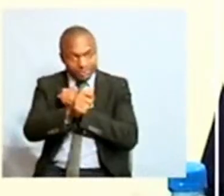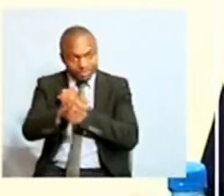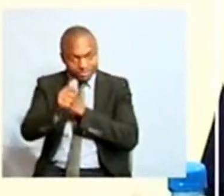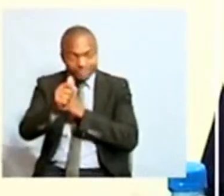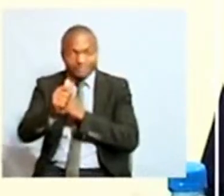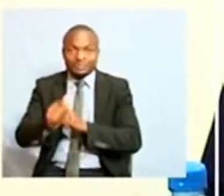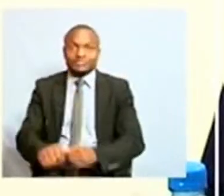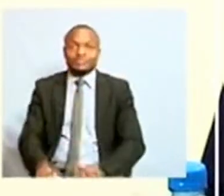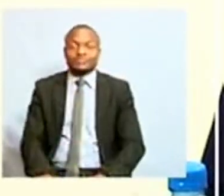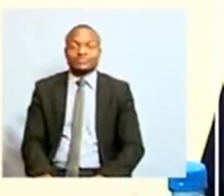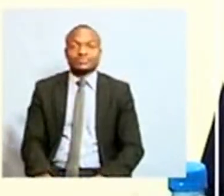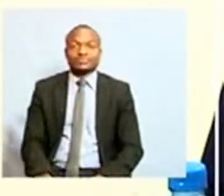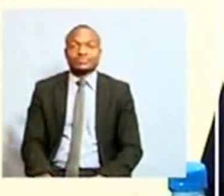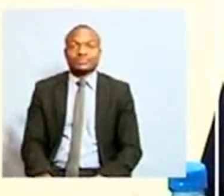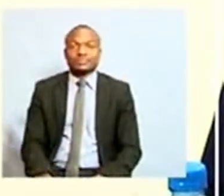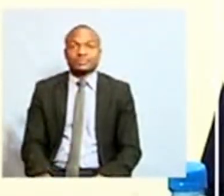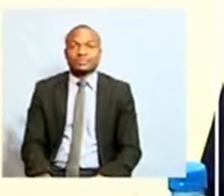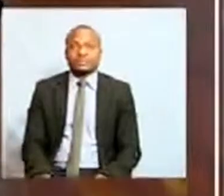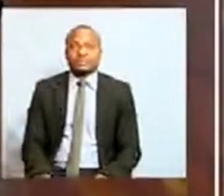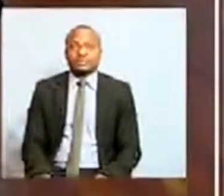one. Okay.